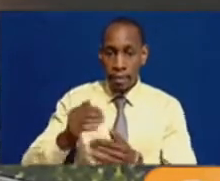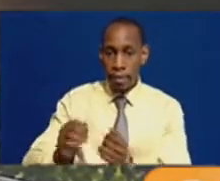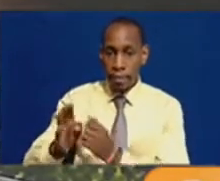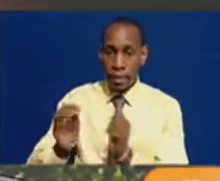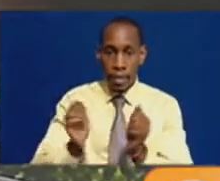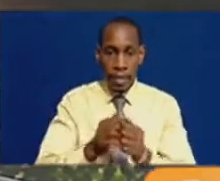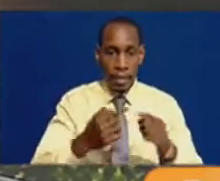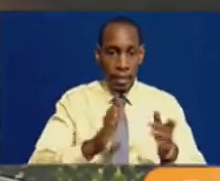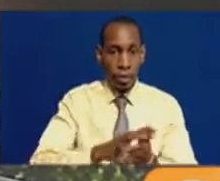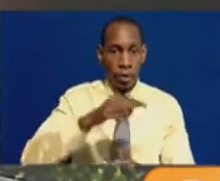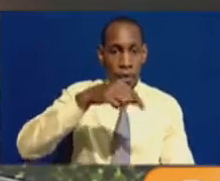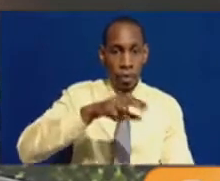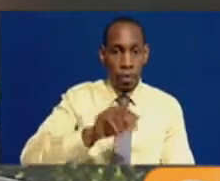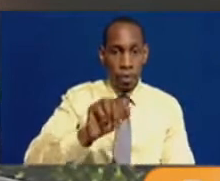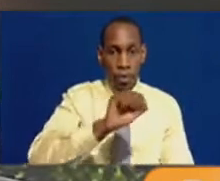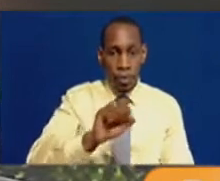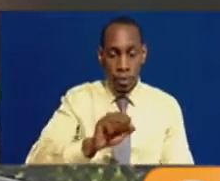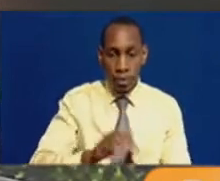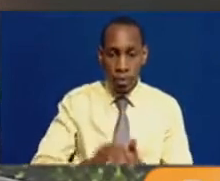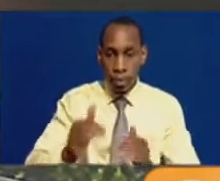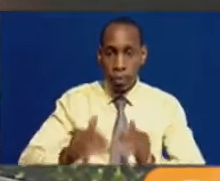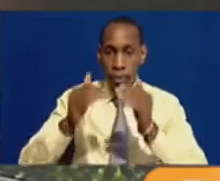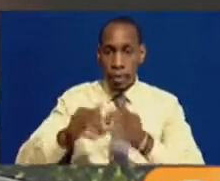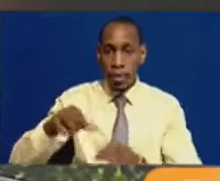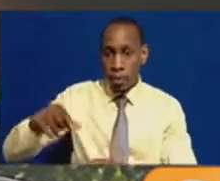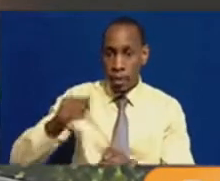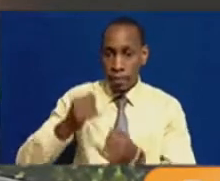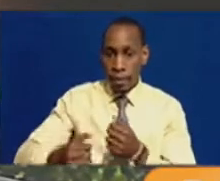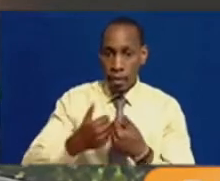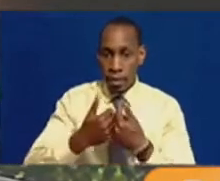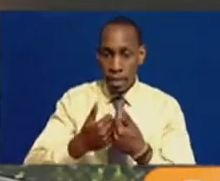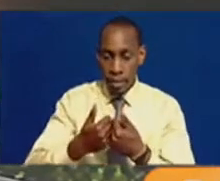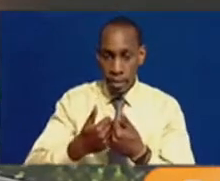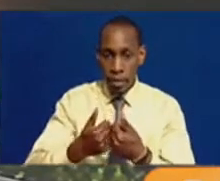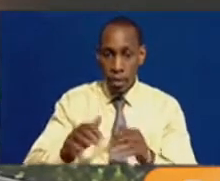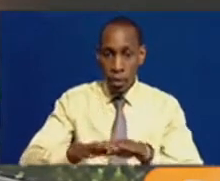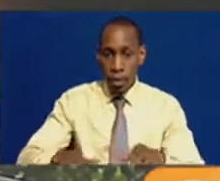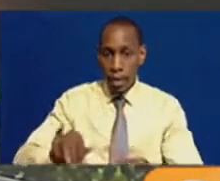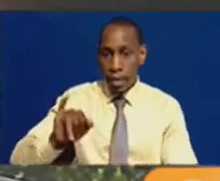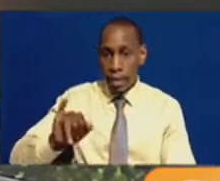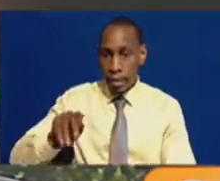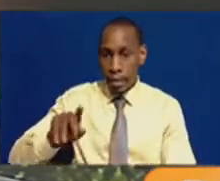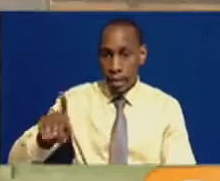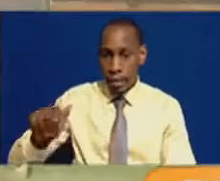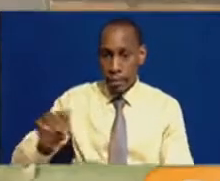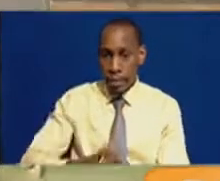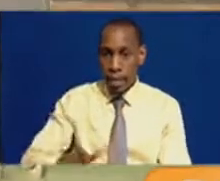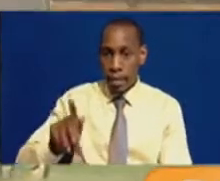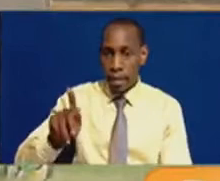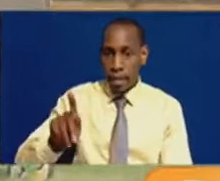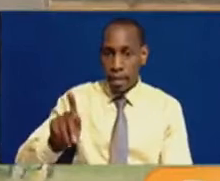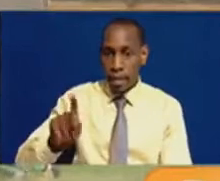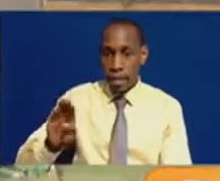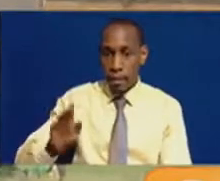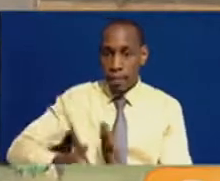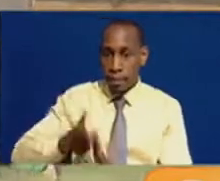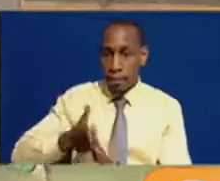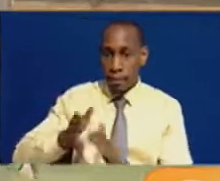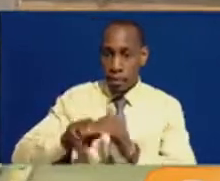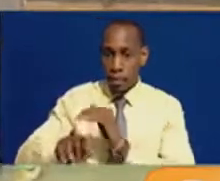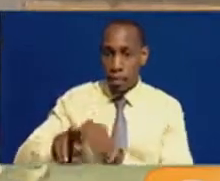win over Kenya Harlequins in a rescheduled quarterfinals match at the Impala Grounds. Now, KCB were quickest off the blocks with